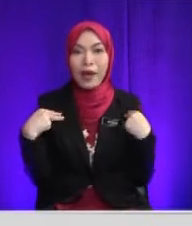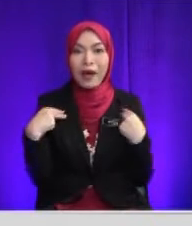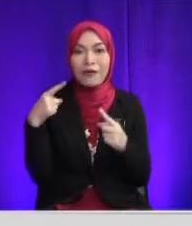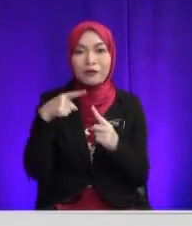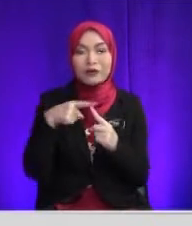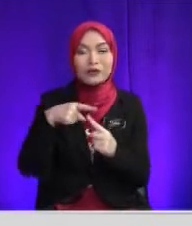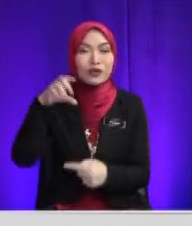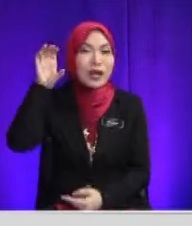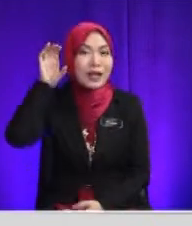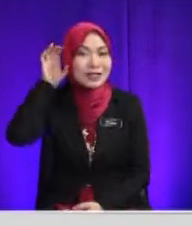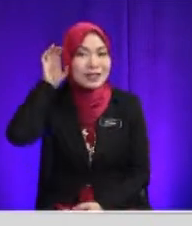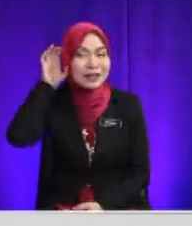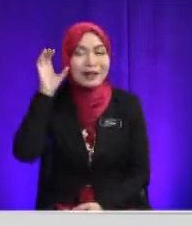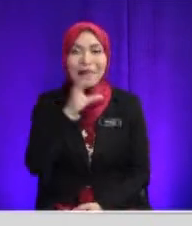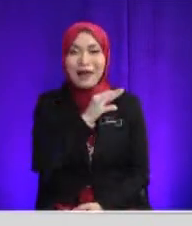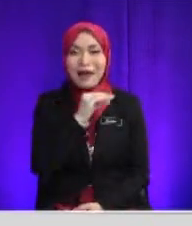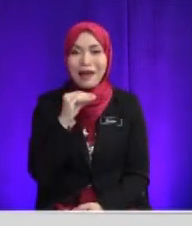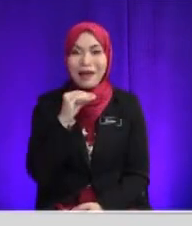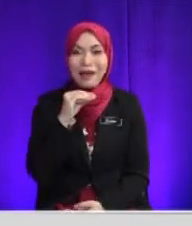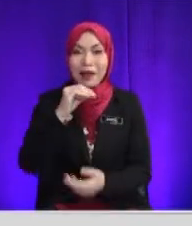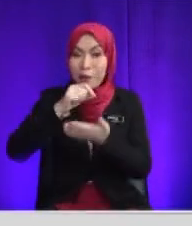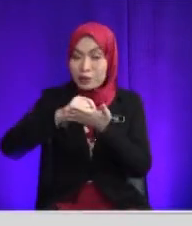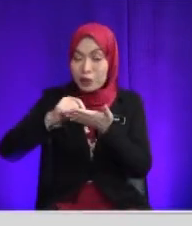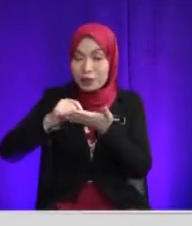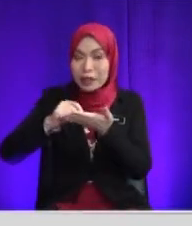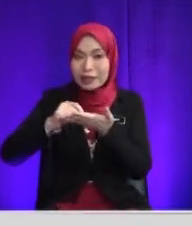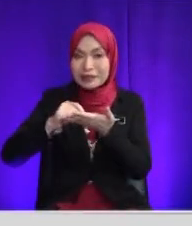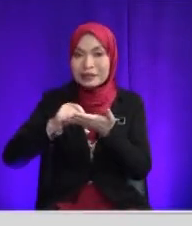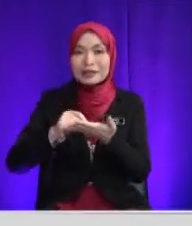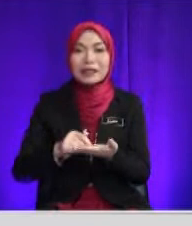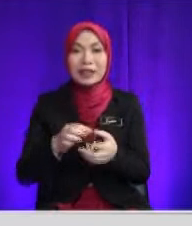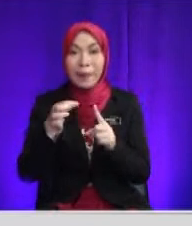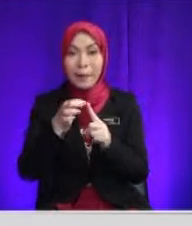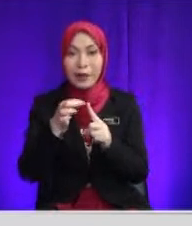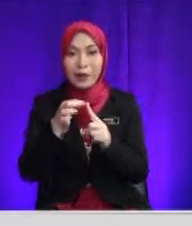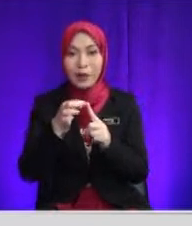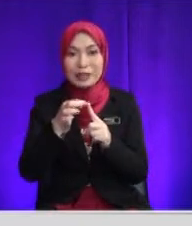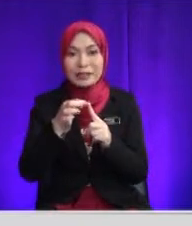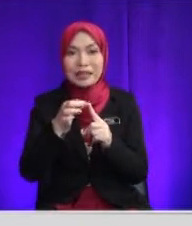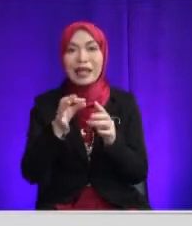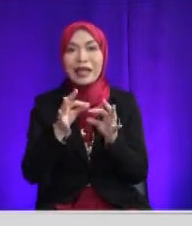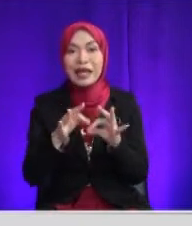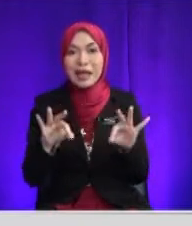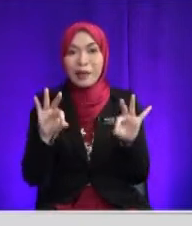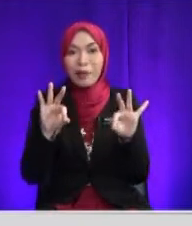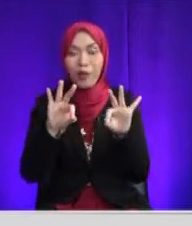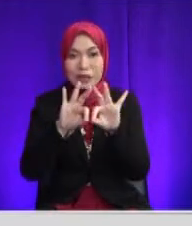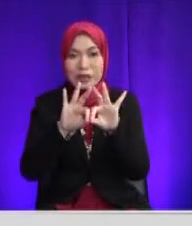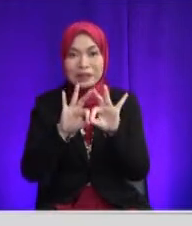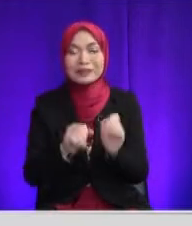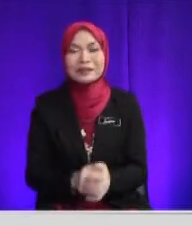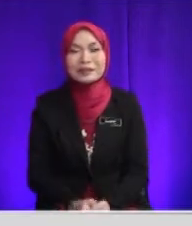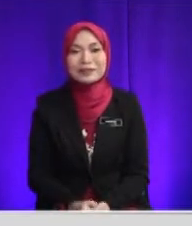keywords. And then they're going to jot down these words or any other words that they think are important, which is related to the question or answer options. All